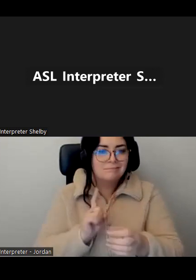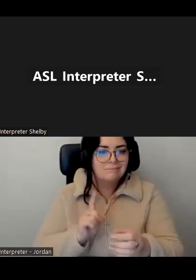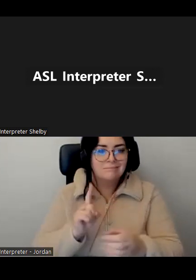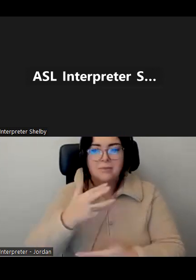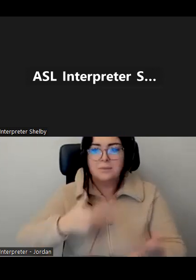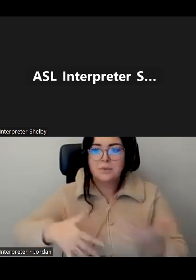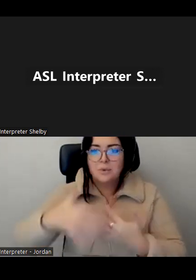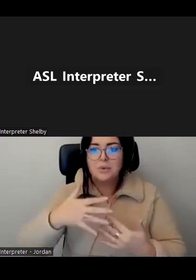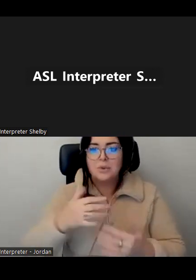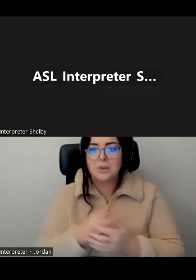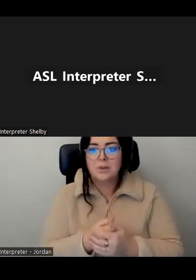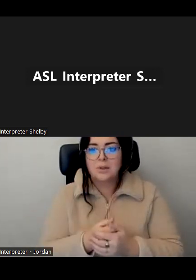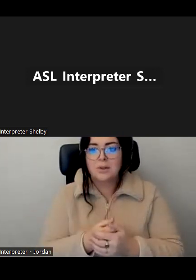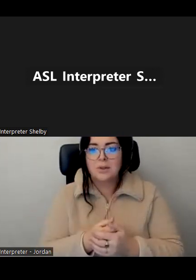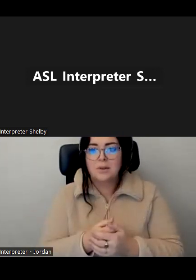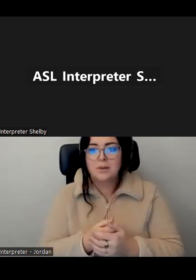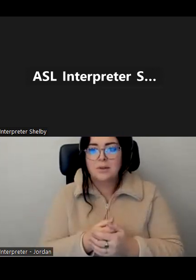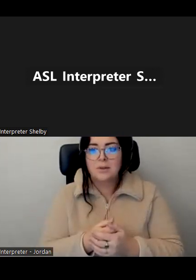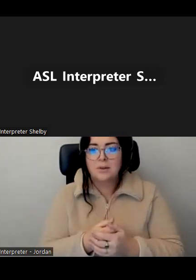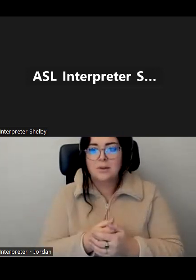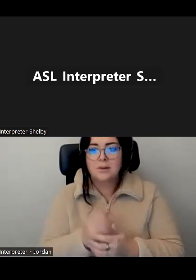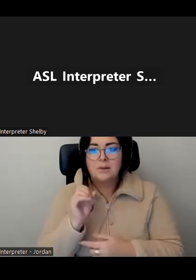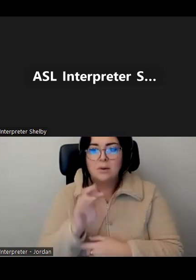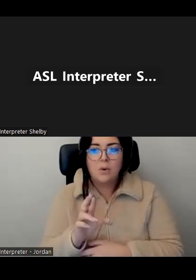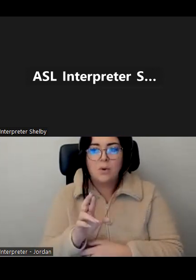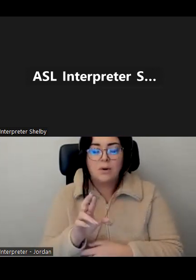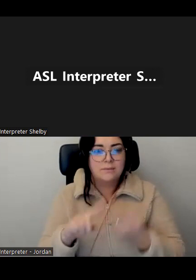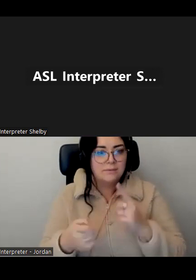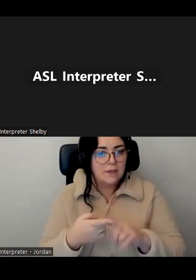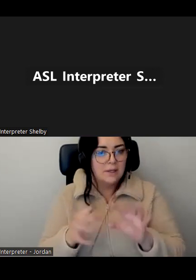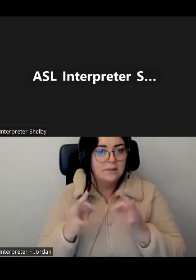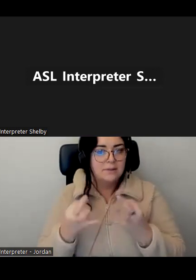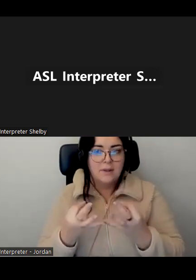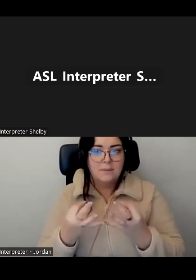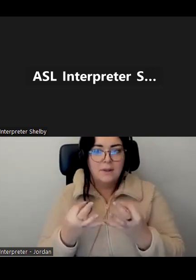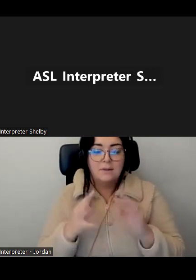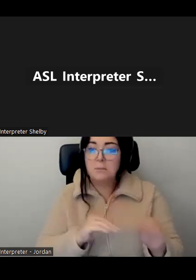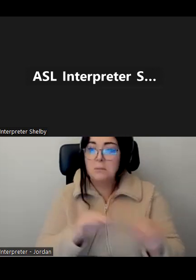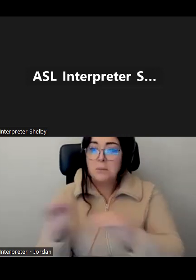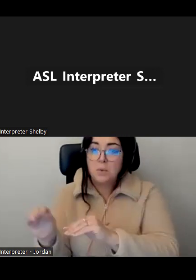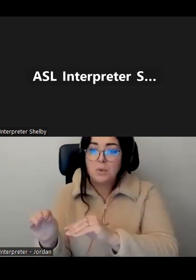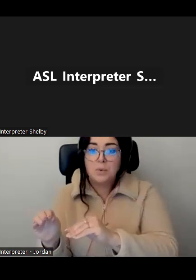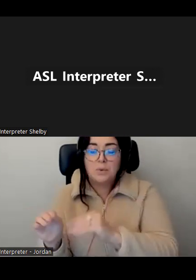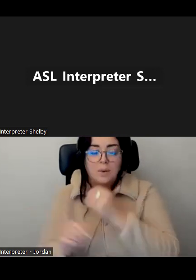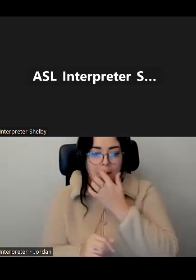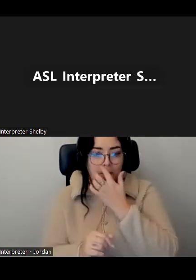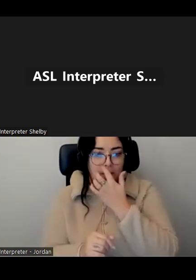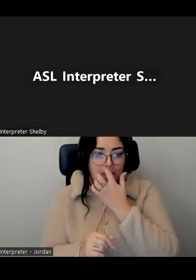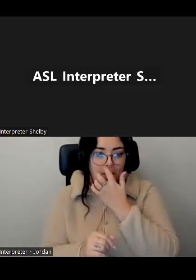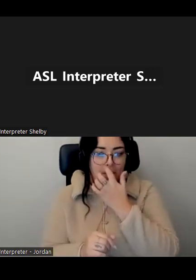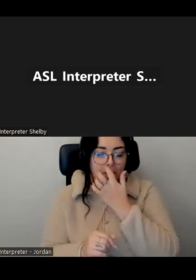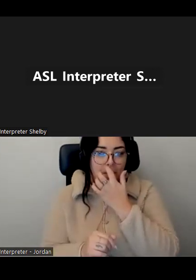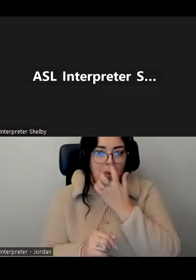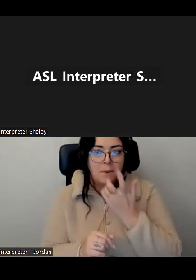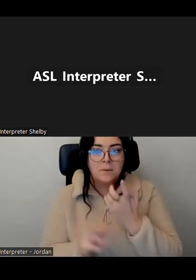result from, maybe we're moving or we have loved ones, friends, family who move away. And so we